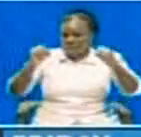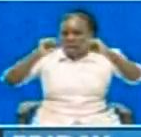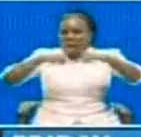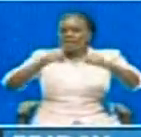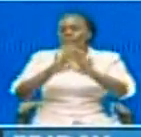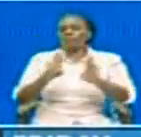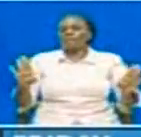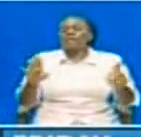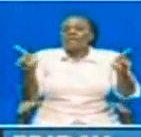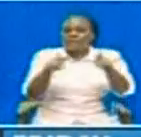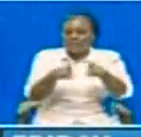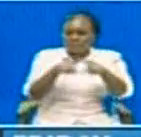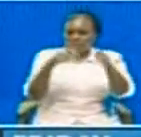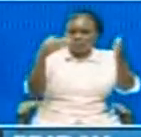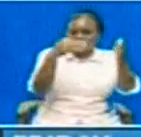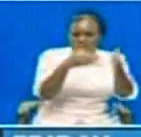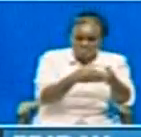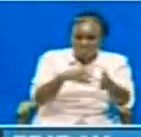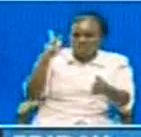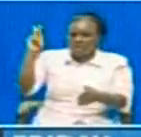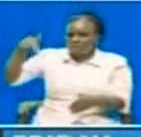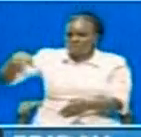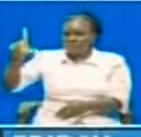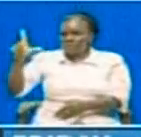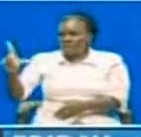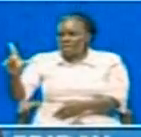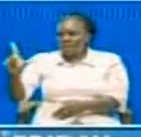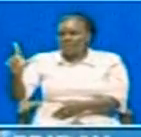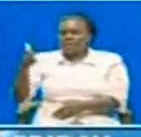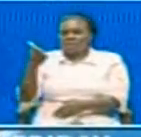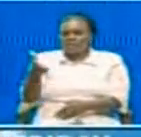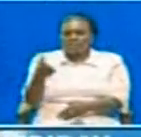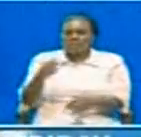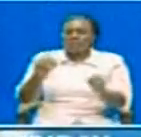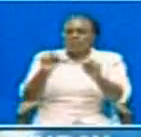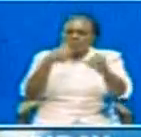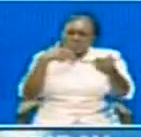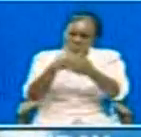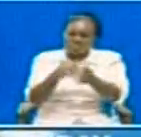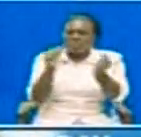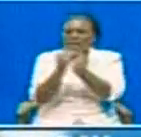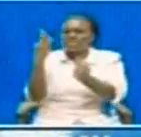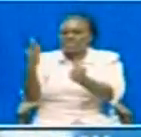arbitration. Meanwhile, the injunction against running the KPL was upheld until March 13th, when the case will be heard.